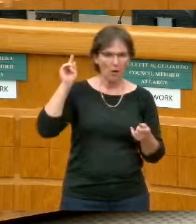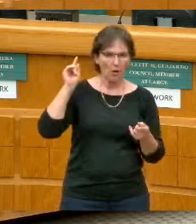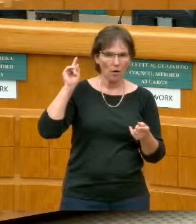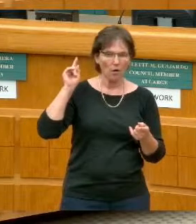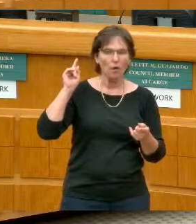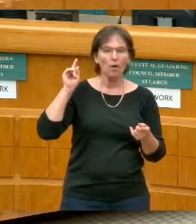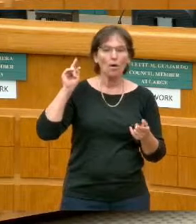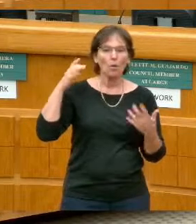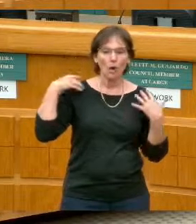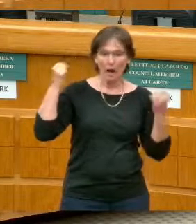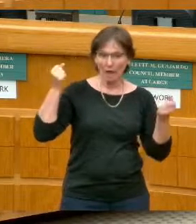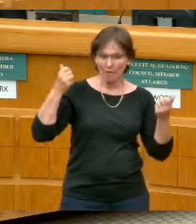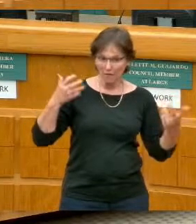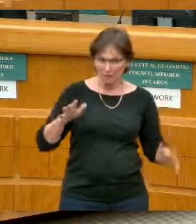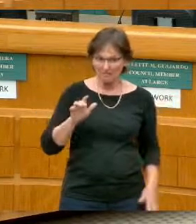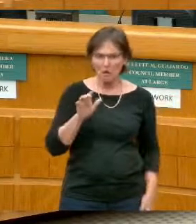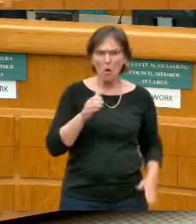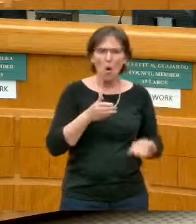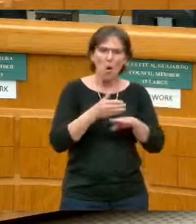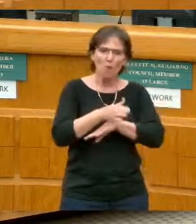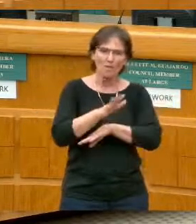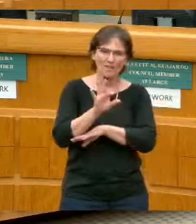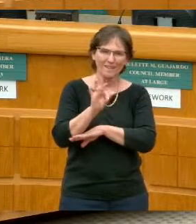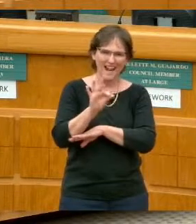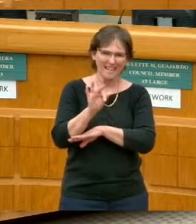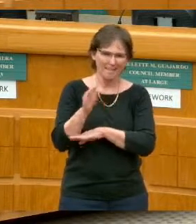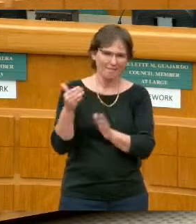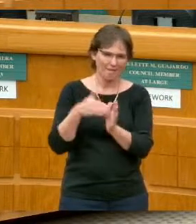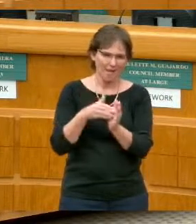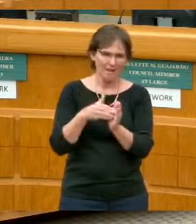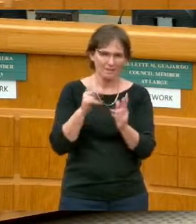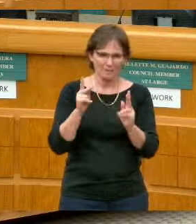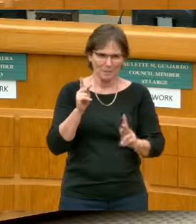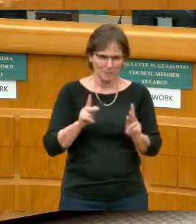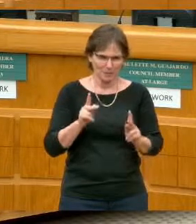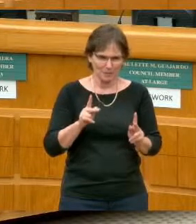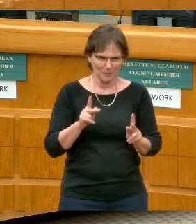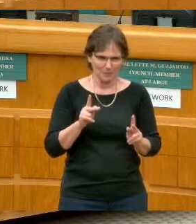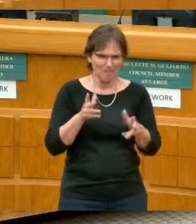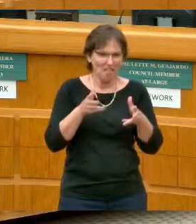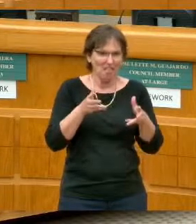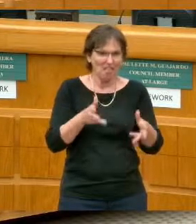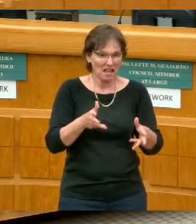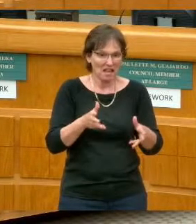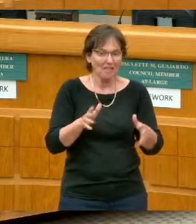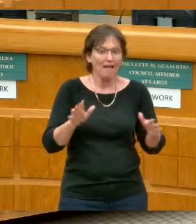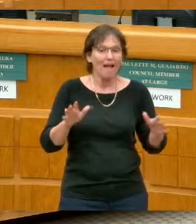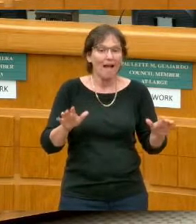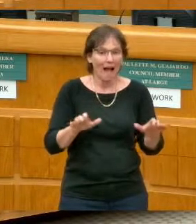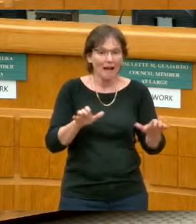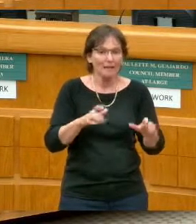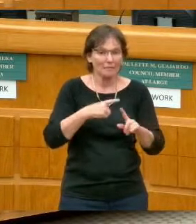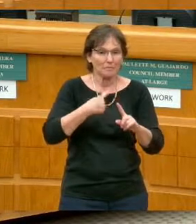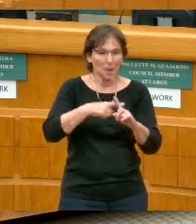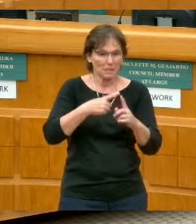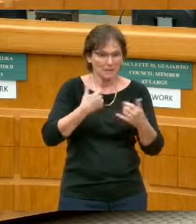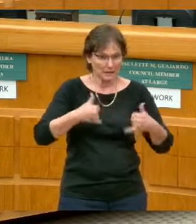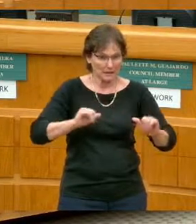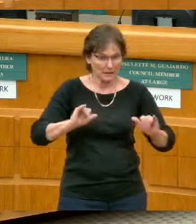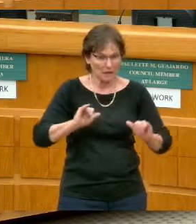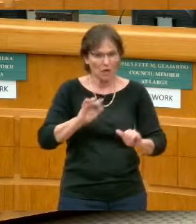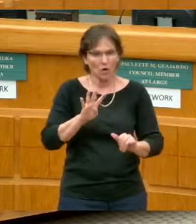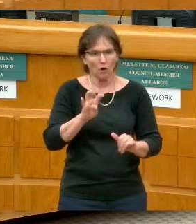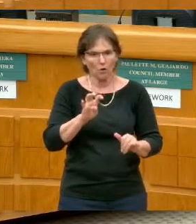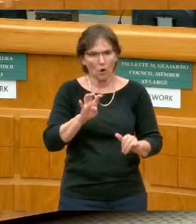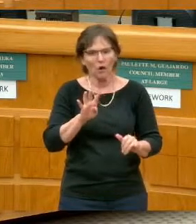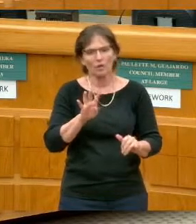19,467 that have recovered, which leaves us 557 active cases here in Nueces County. It's really important that